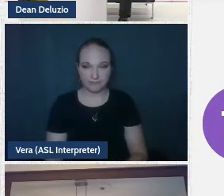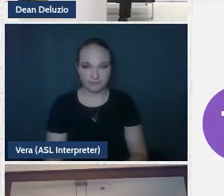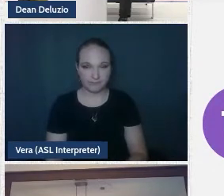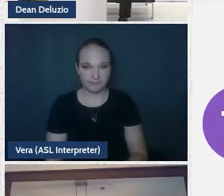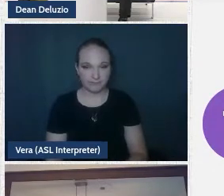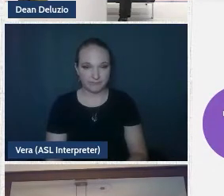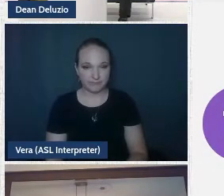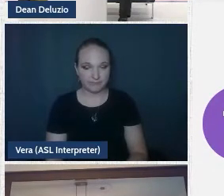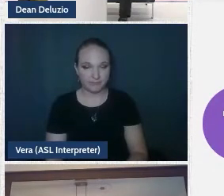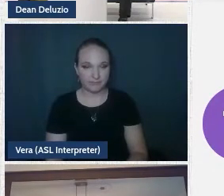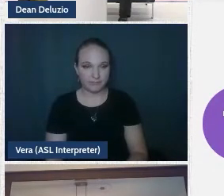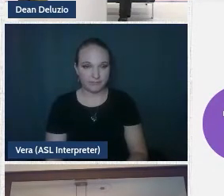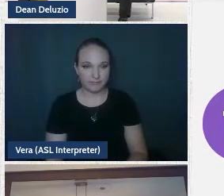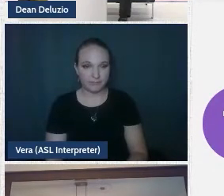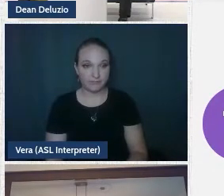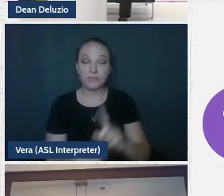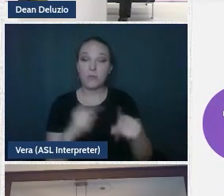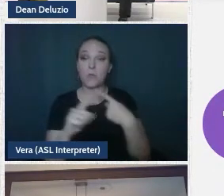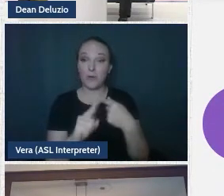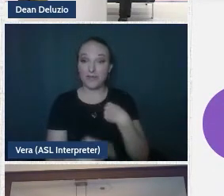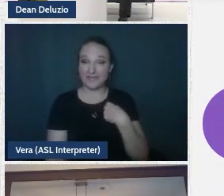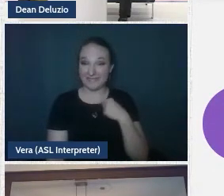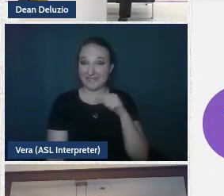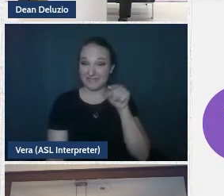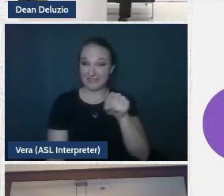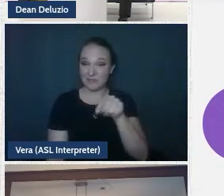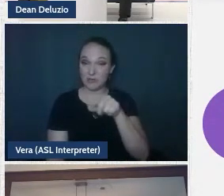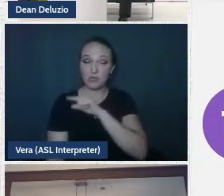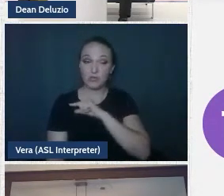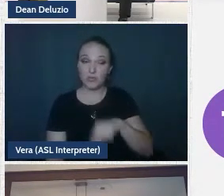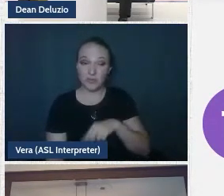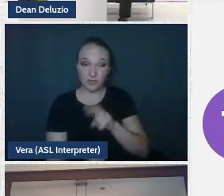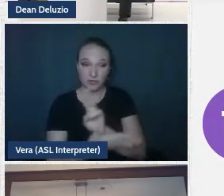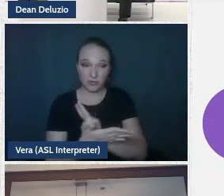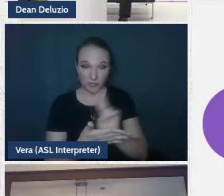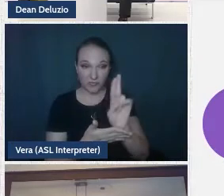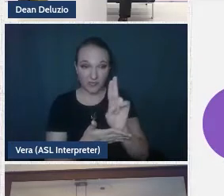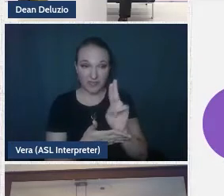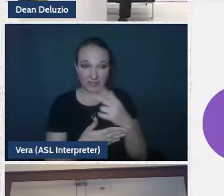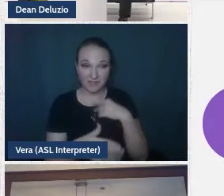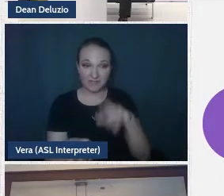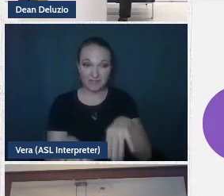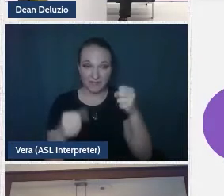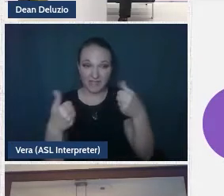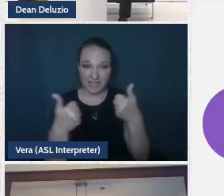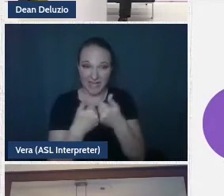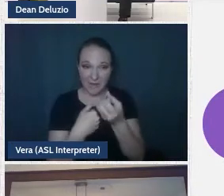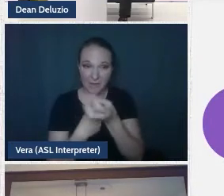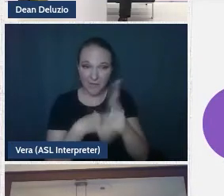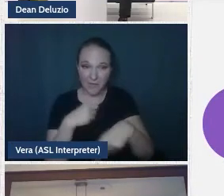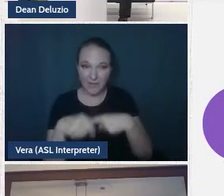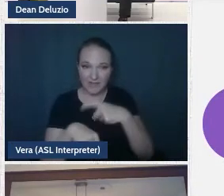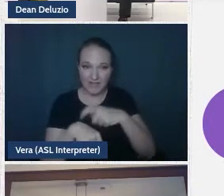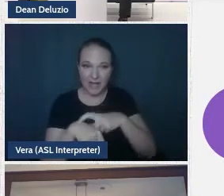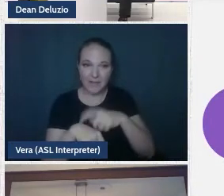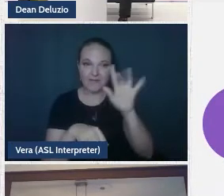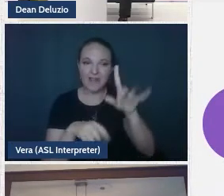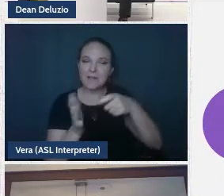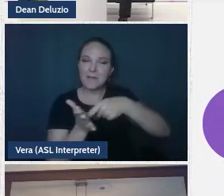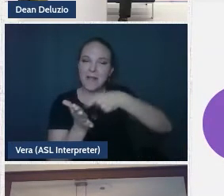Back when I was at Queen's, I did the mining games a few times, as well as the Queen's Engineering Challenge, and those were always really